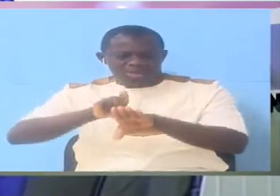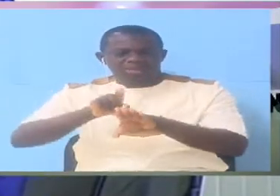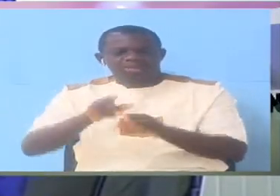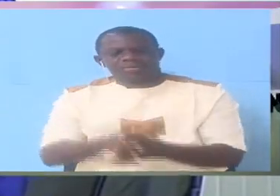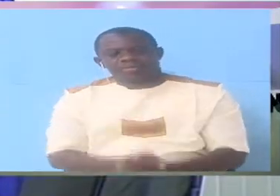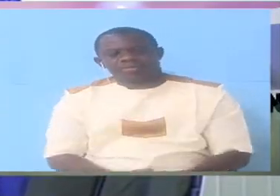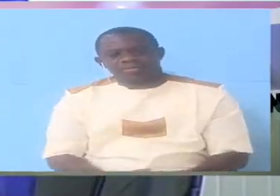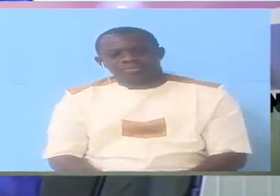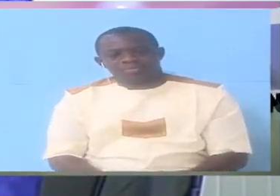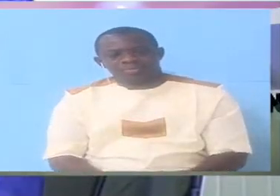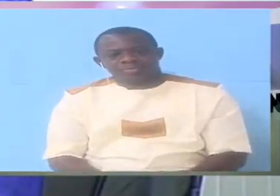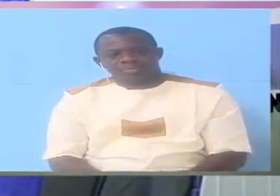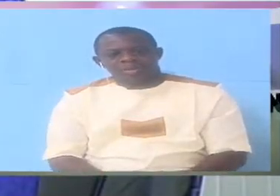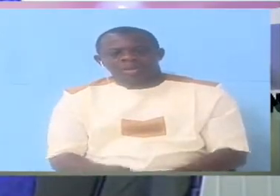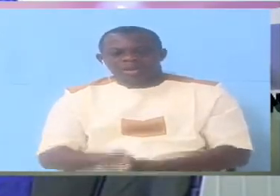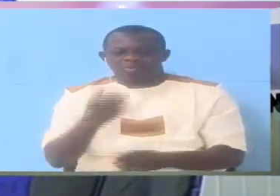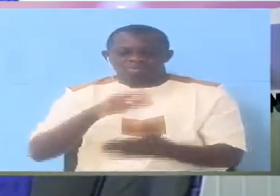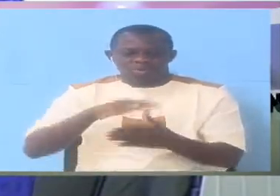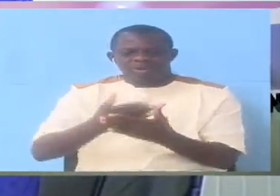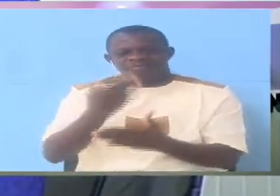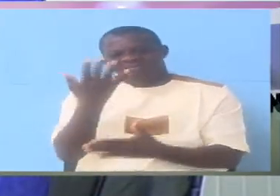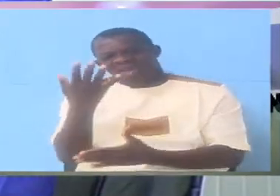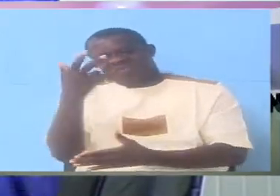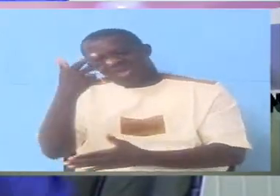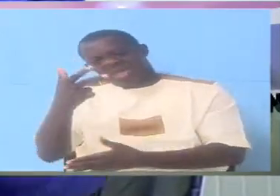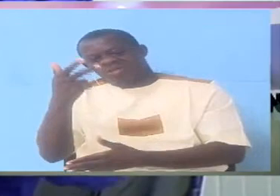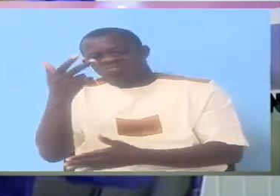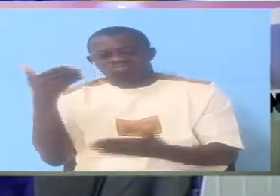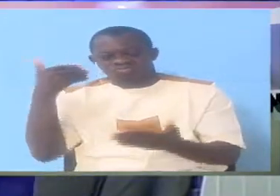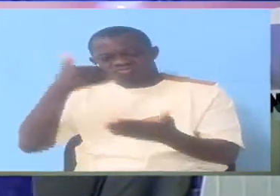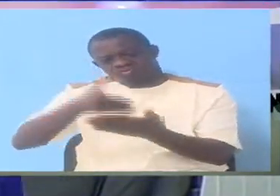5, 8 up to 10 minutes. Between 5, 8 and 10 minutes.